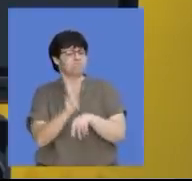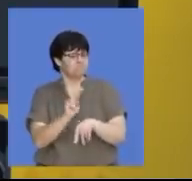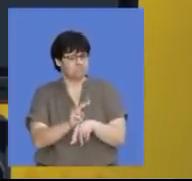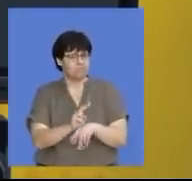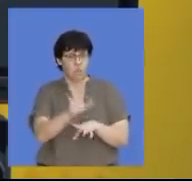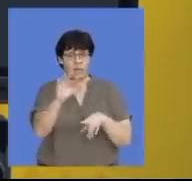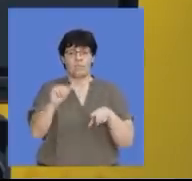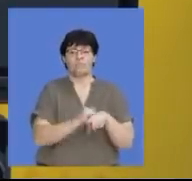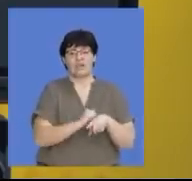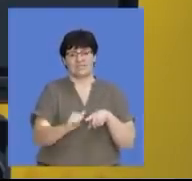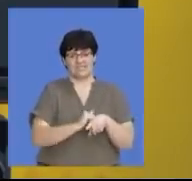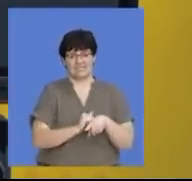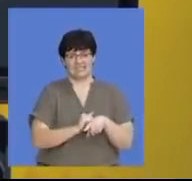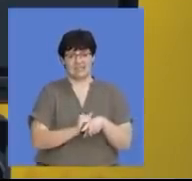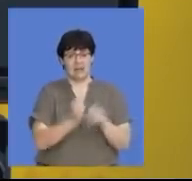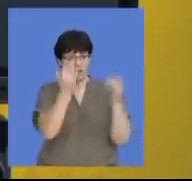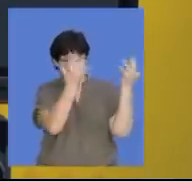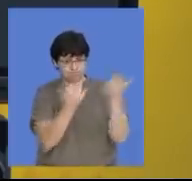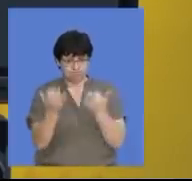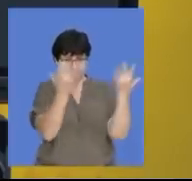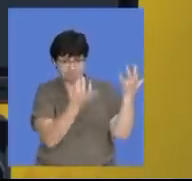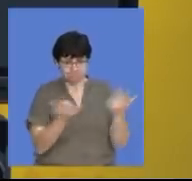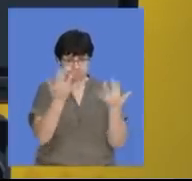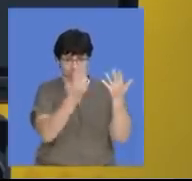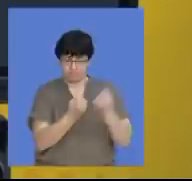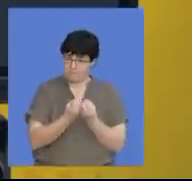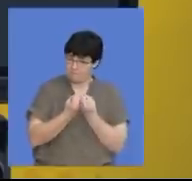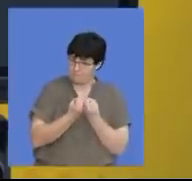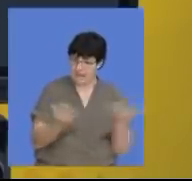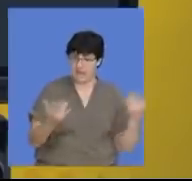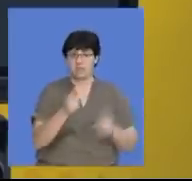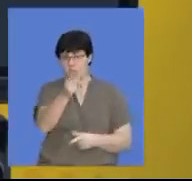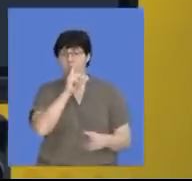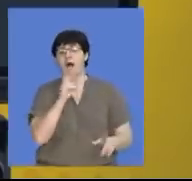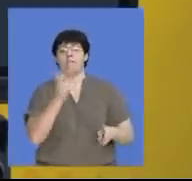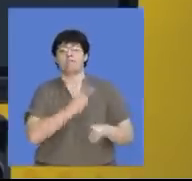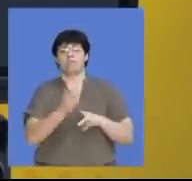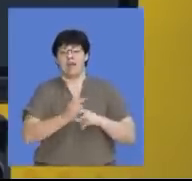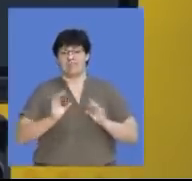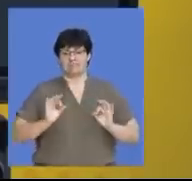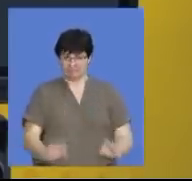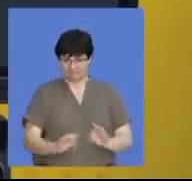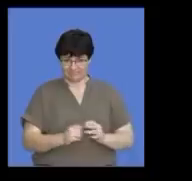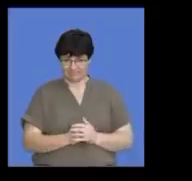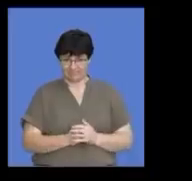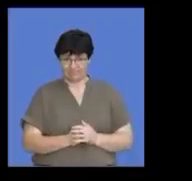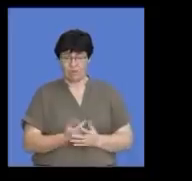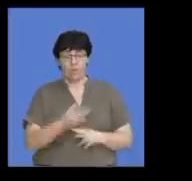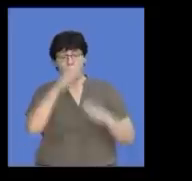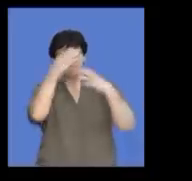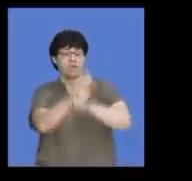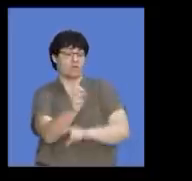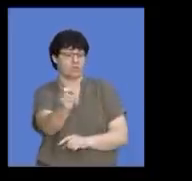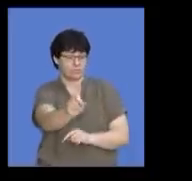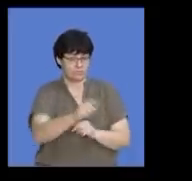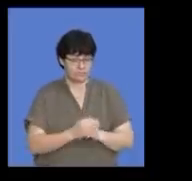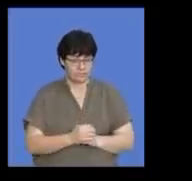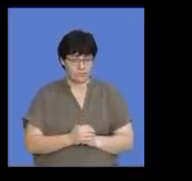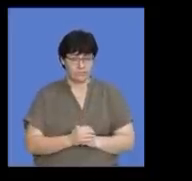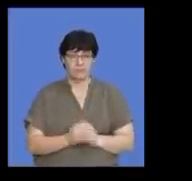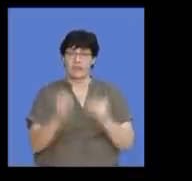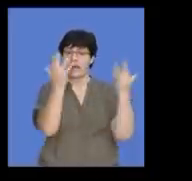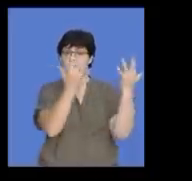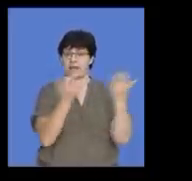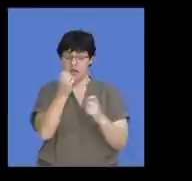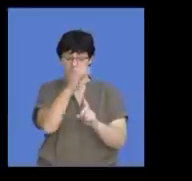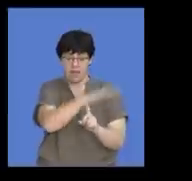going to practice as many calculations as possible so you could be better prepared. We will focus on the following: